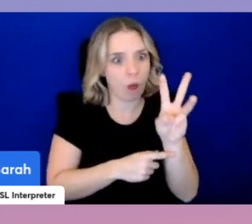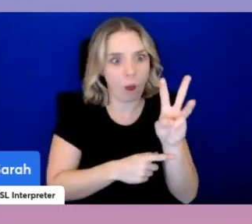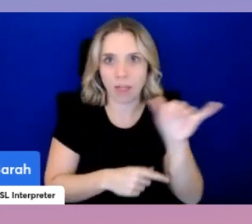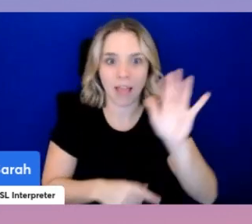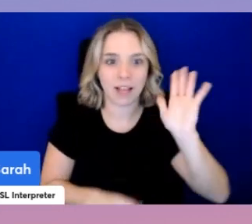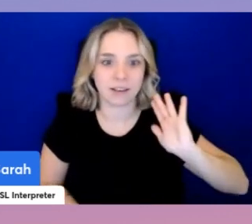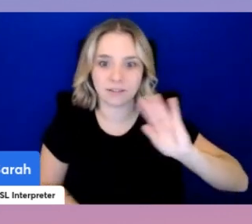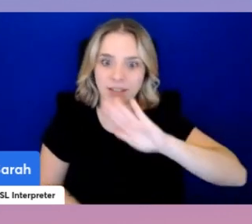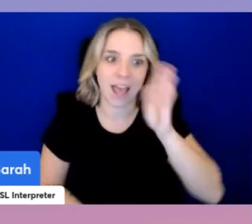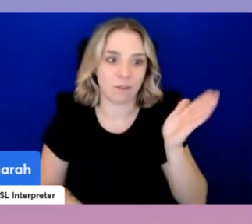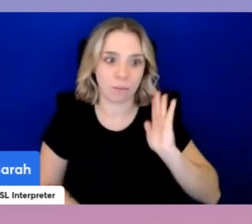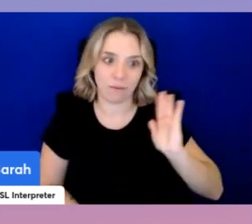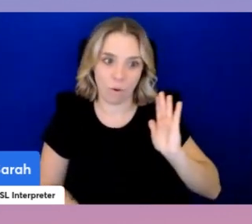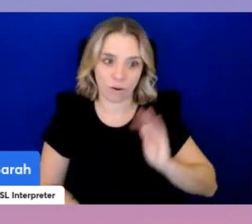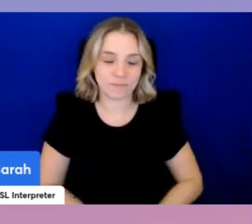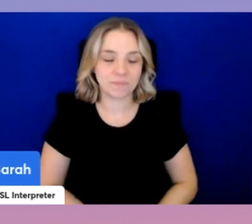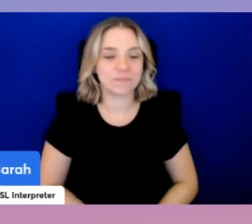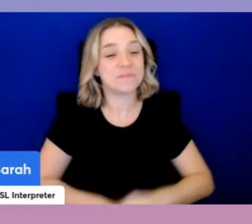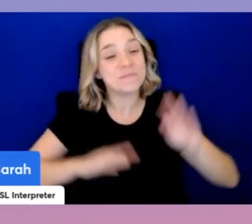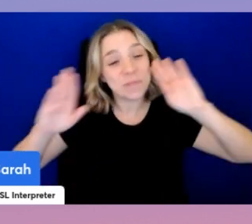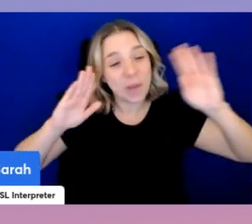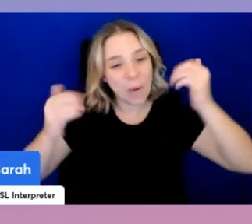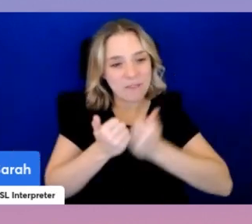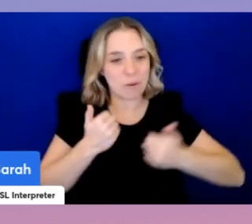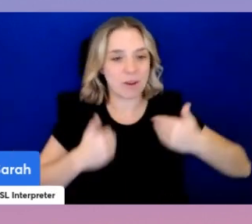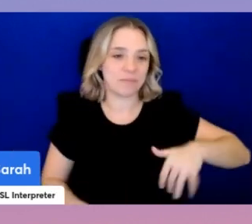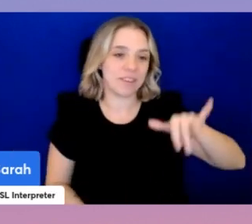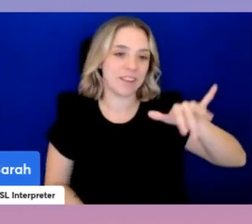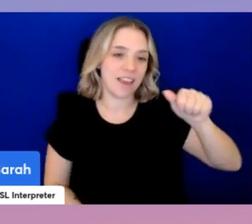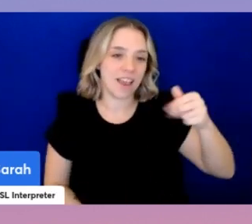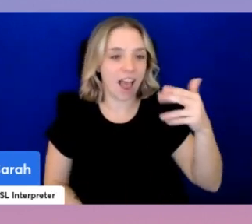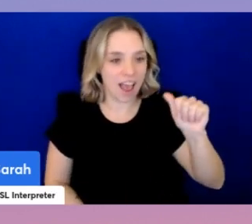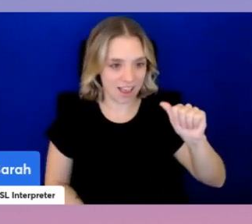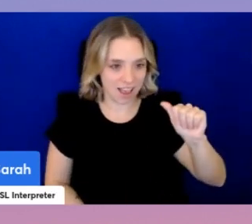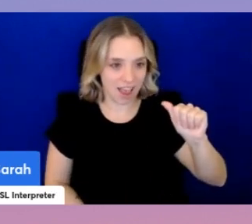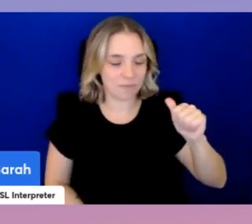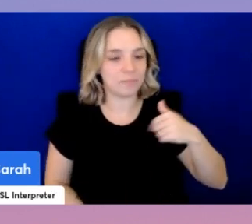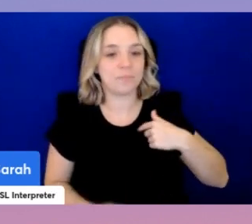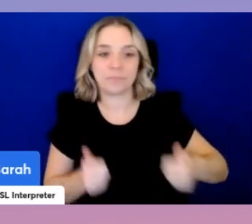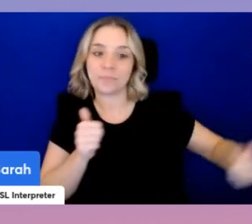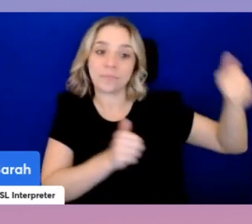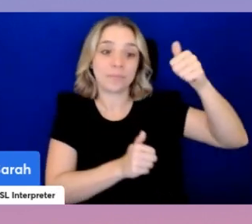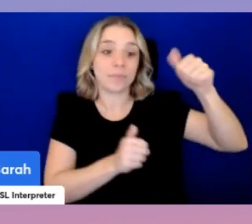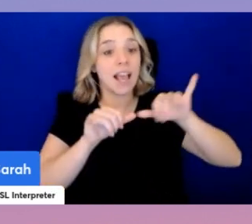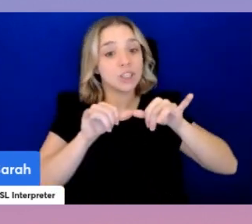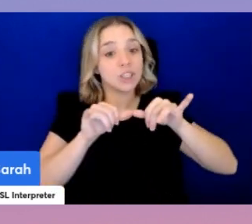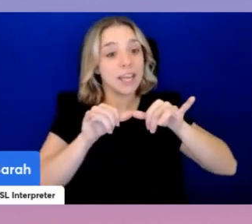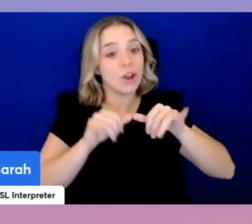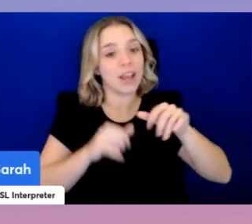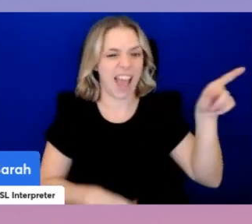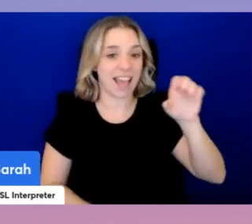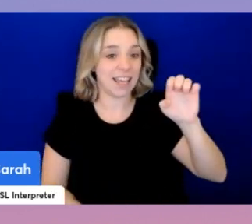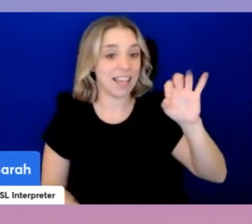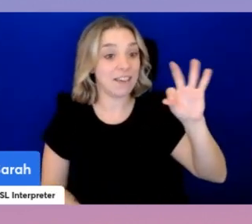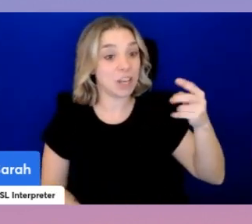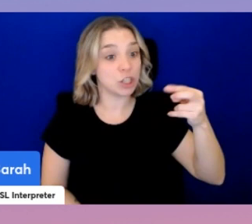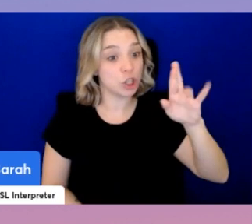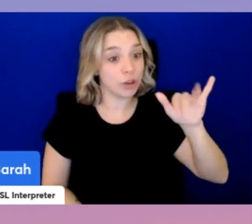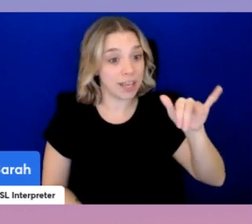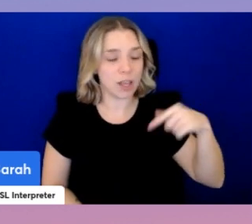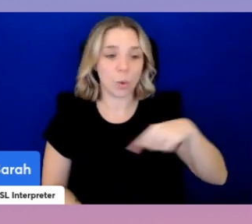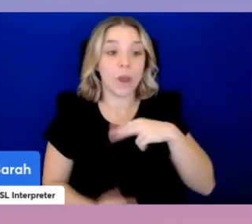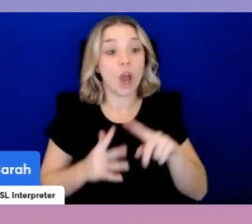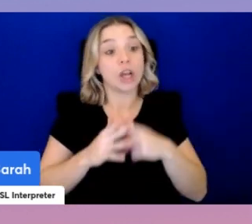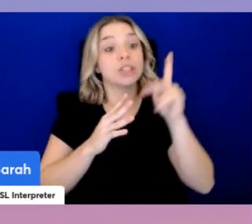before. Hello everyone, my name is Yahya. I'm head of engineering at eFishery. We are a startup running